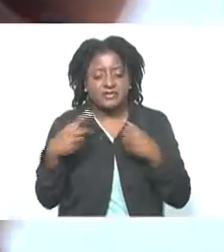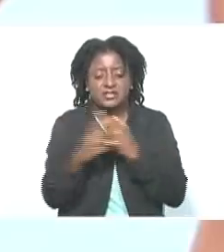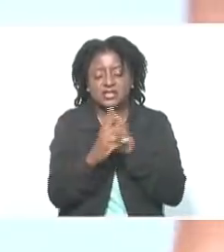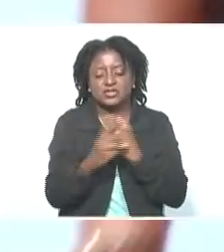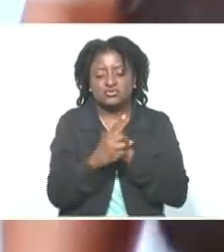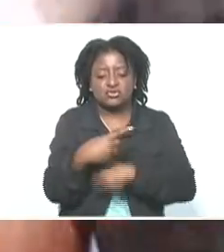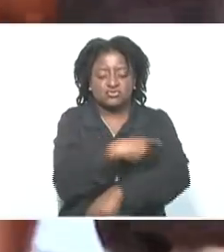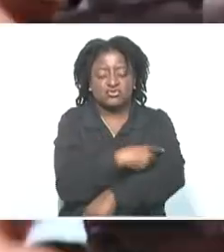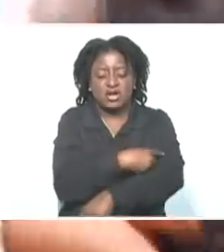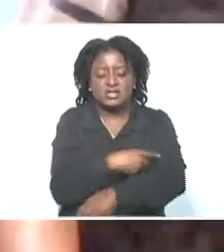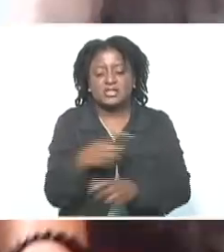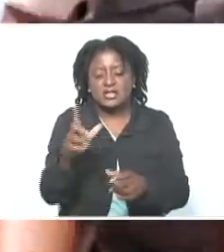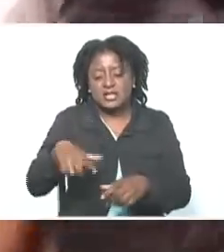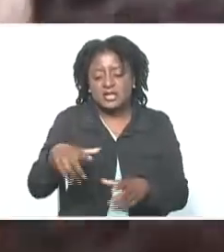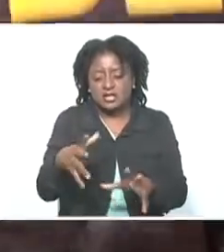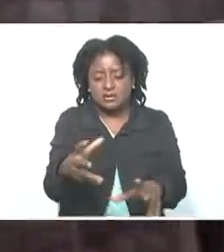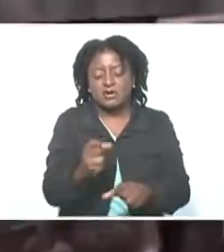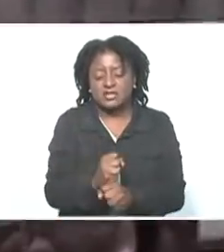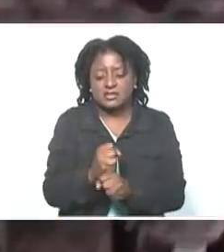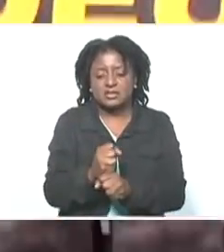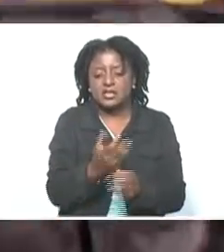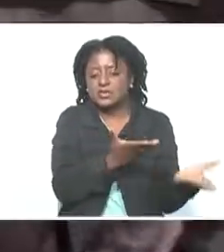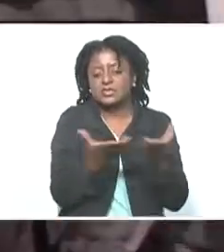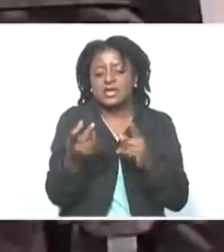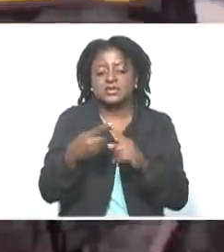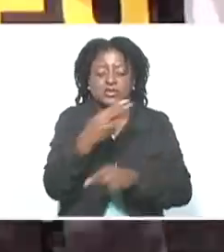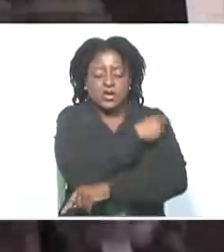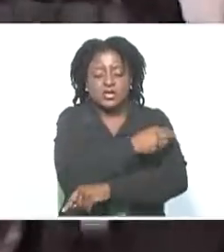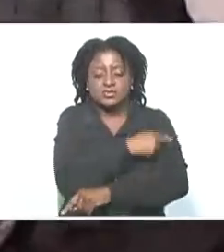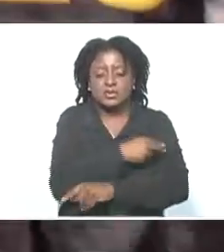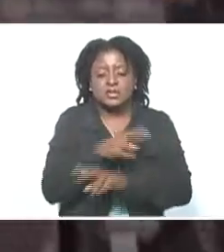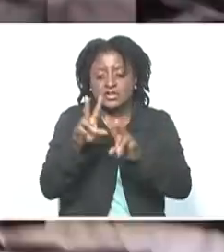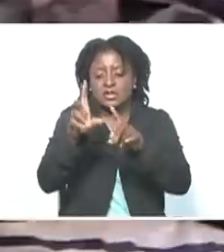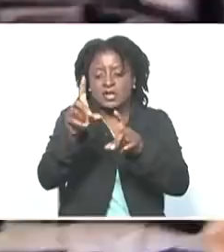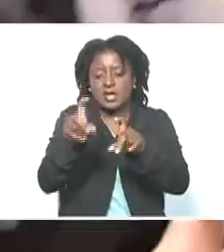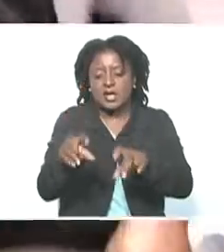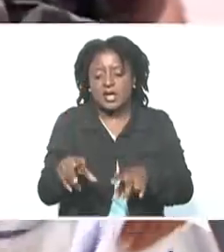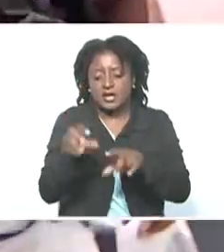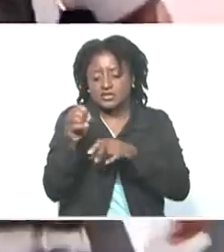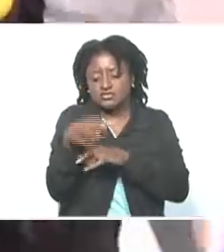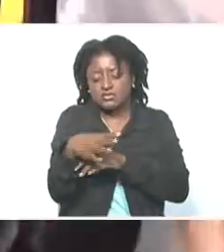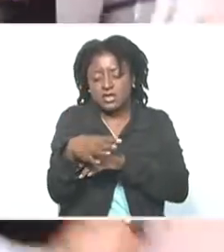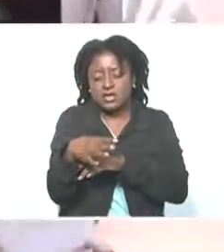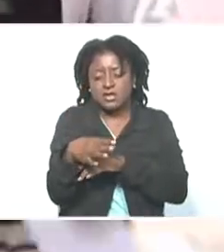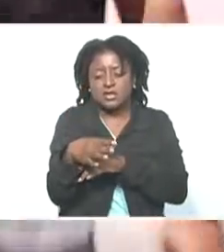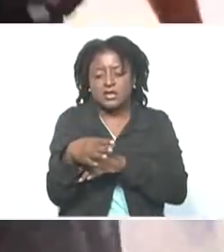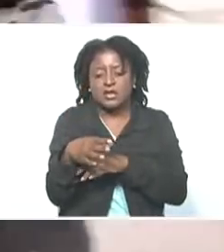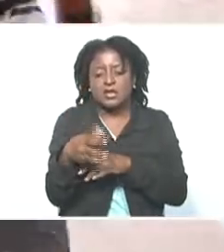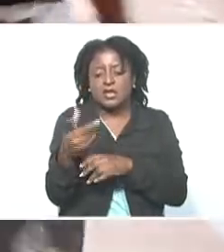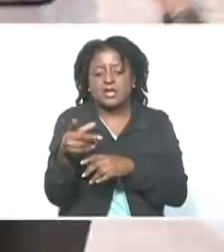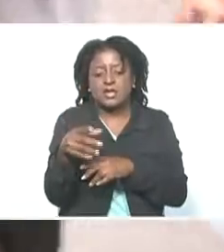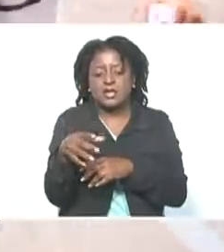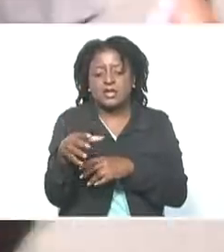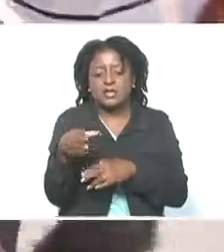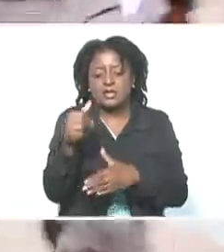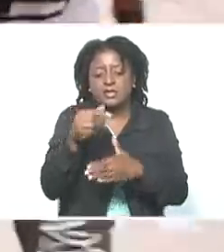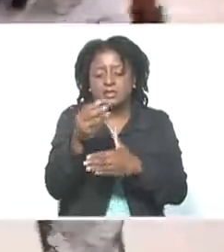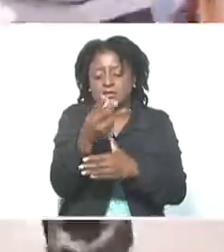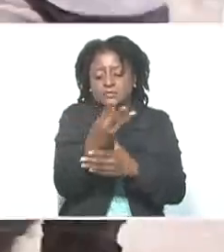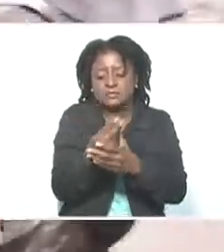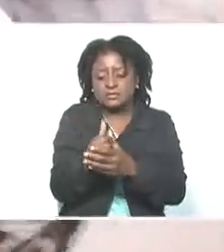Princess Margaret Hospital where he was x-rayed. Subsequently, between April 10th to April 12th, he excreted